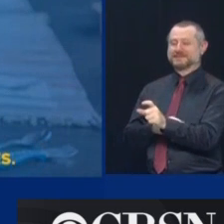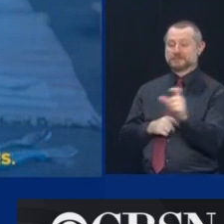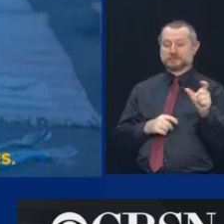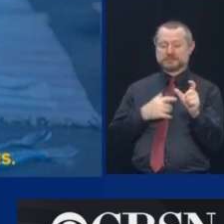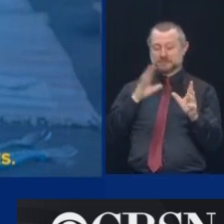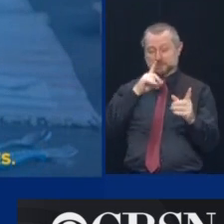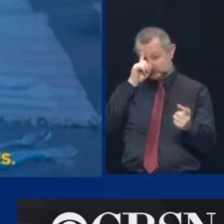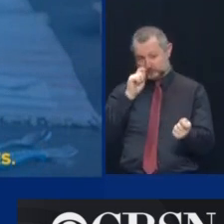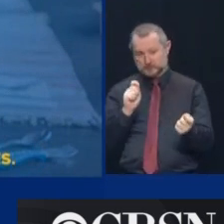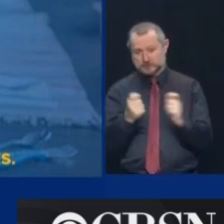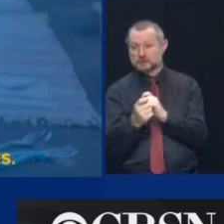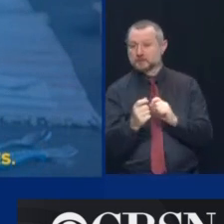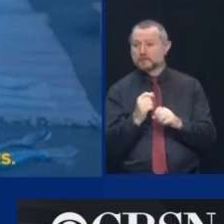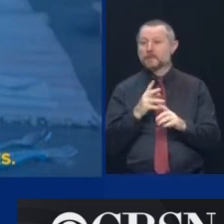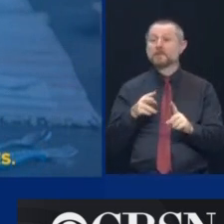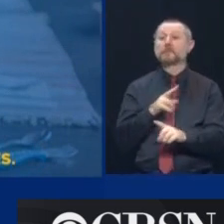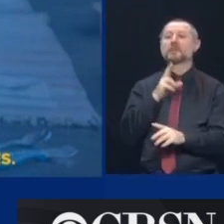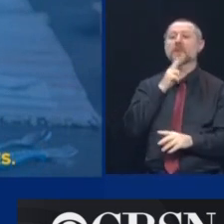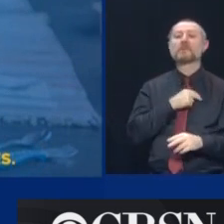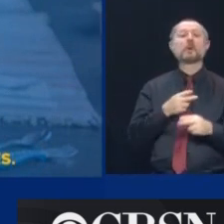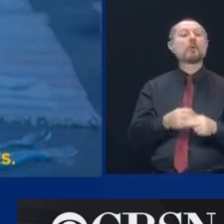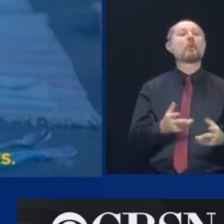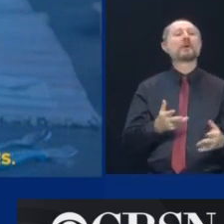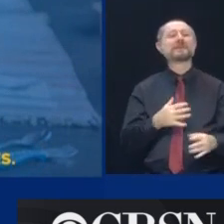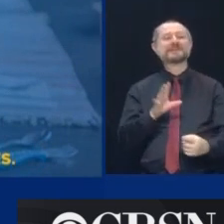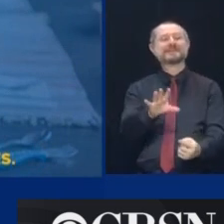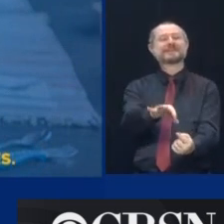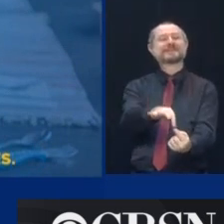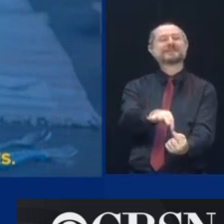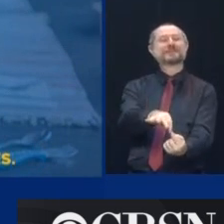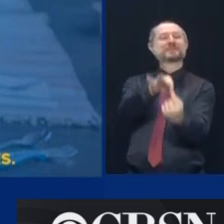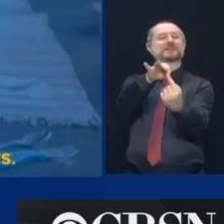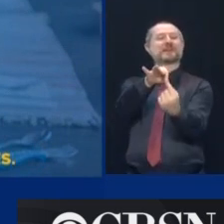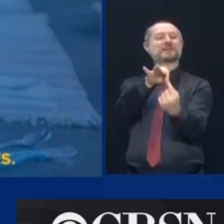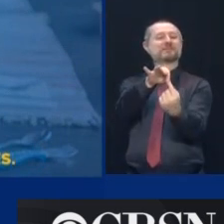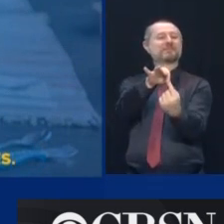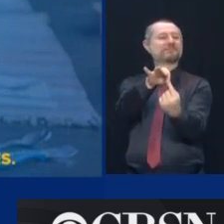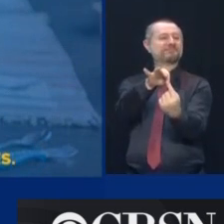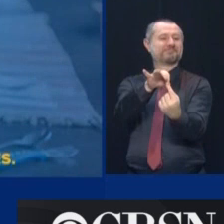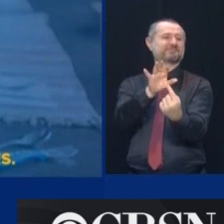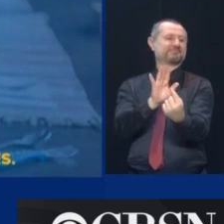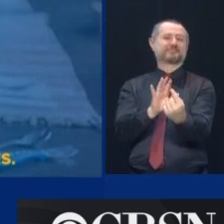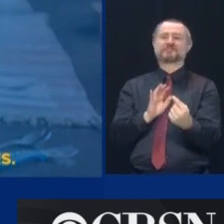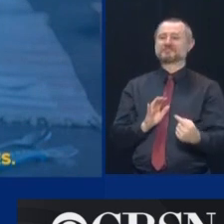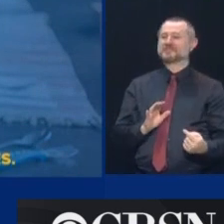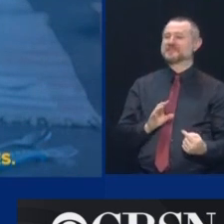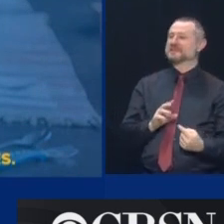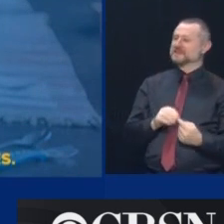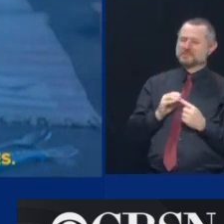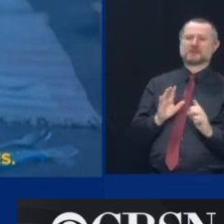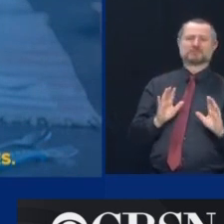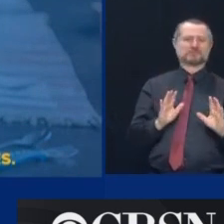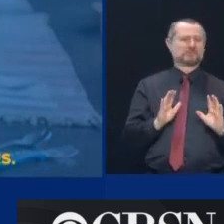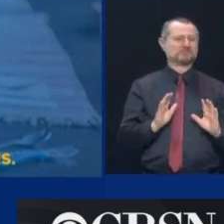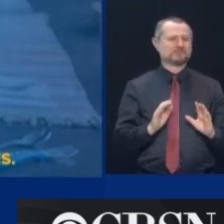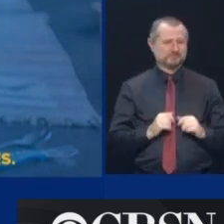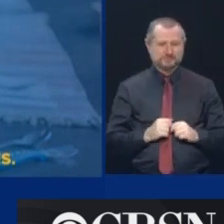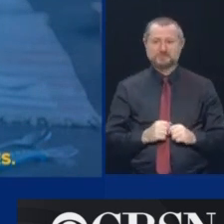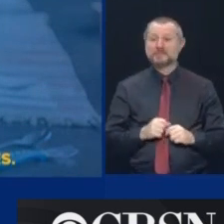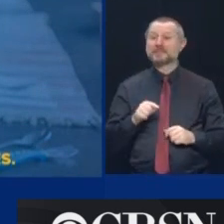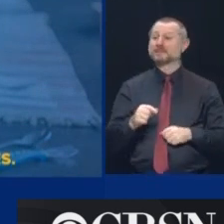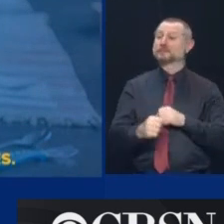It's not a normal Thanksgiving. It's a special Thanksgiving. It's special. This Thanksgiving